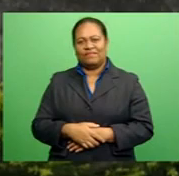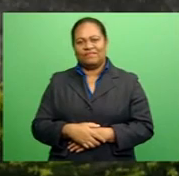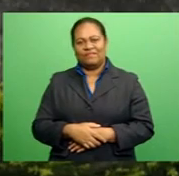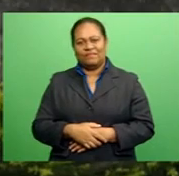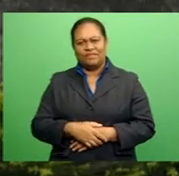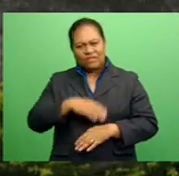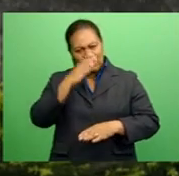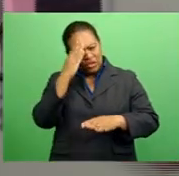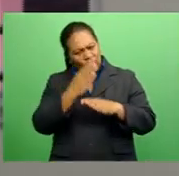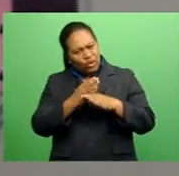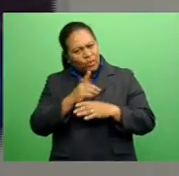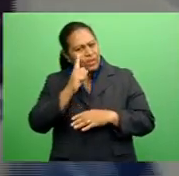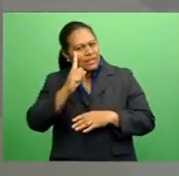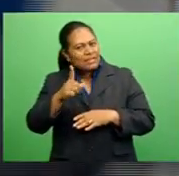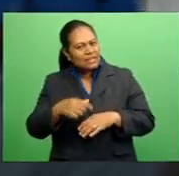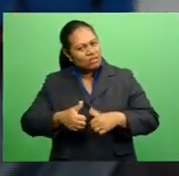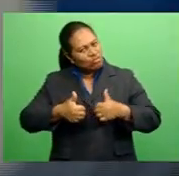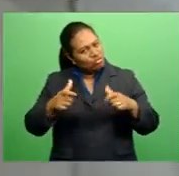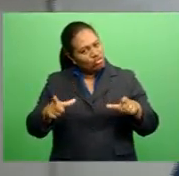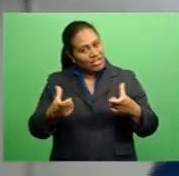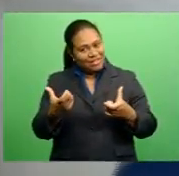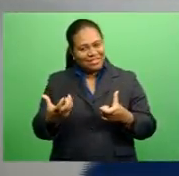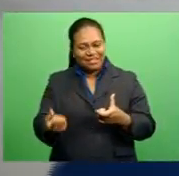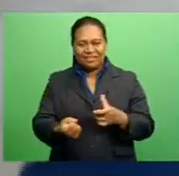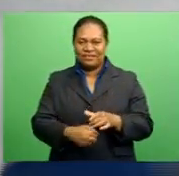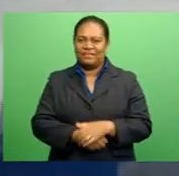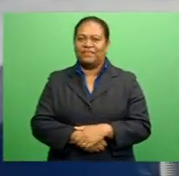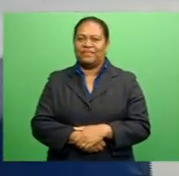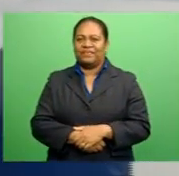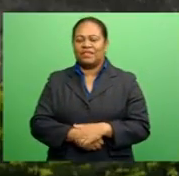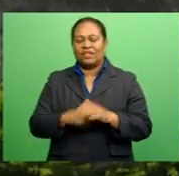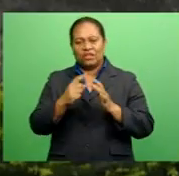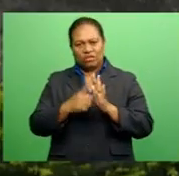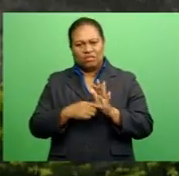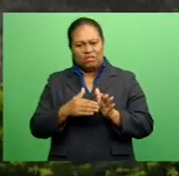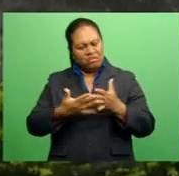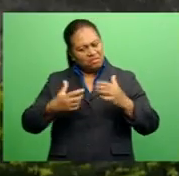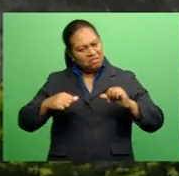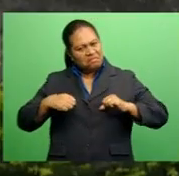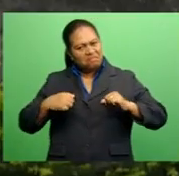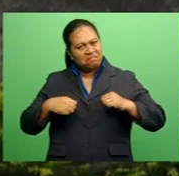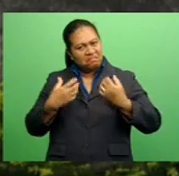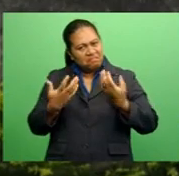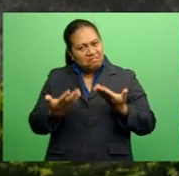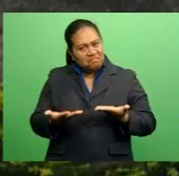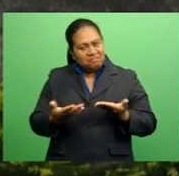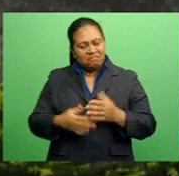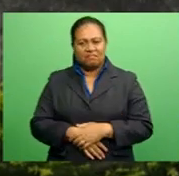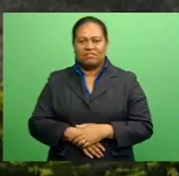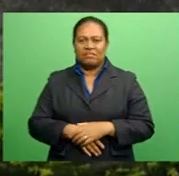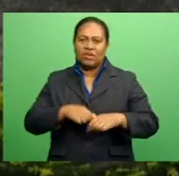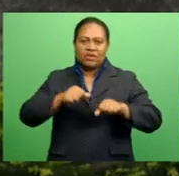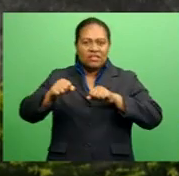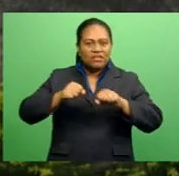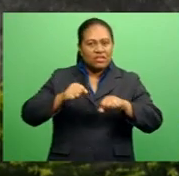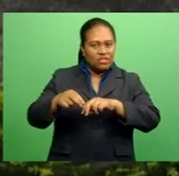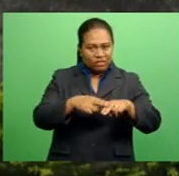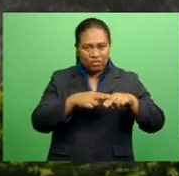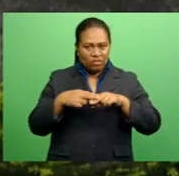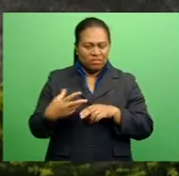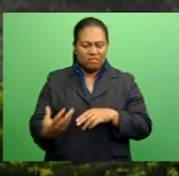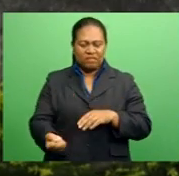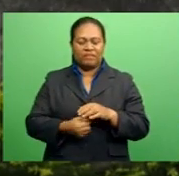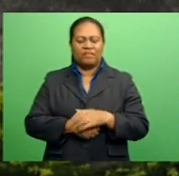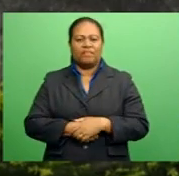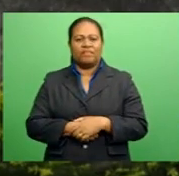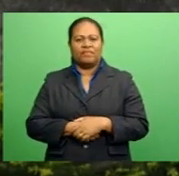we'll see some good challenge, with Johnny. I think Johnny shouldn't take for granted that he's going to win. There's some up-and-coming boxers in Fiji right now,